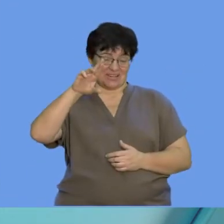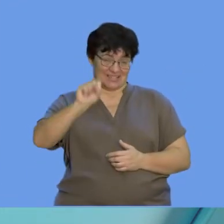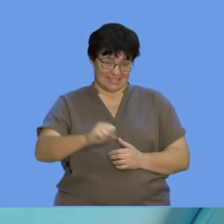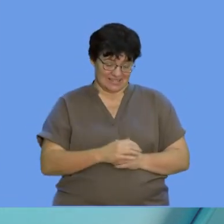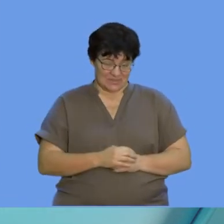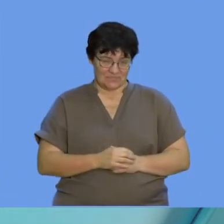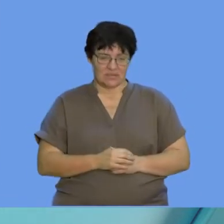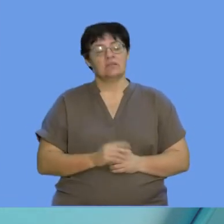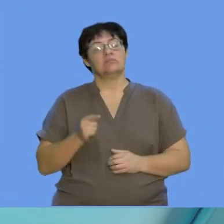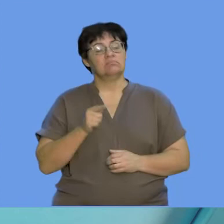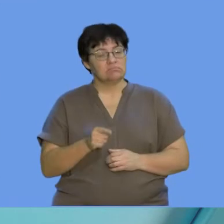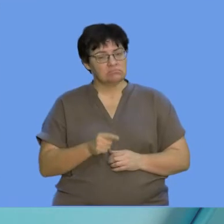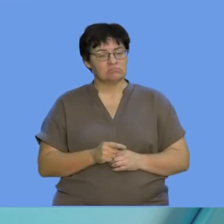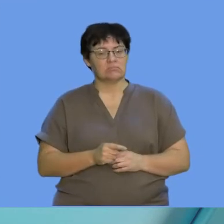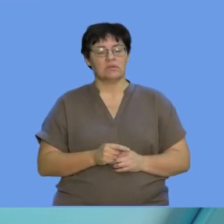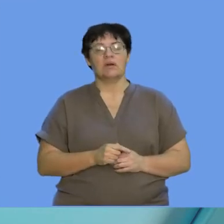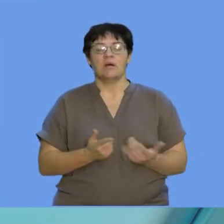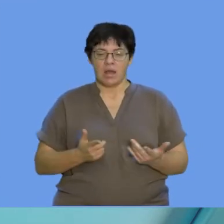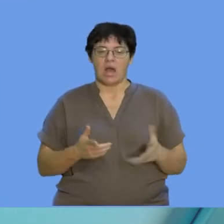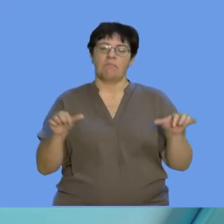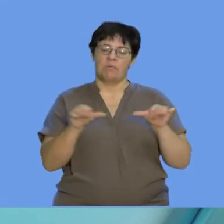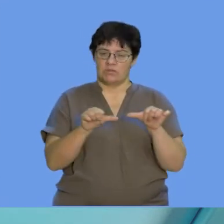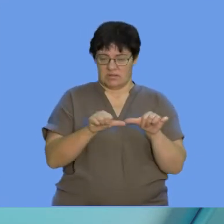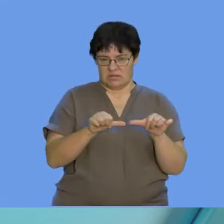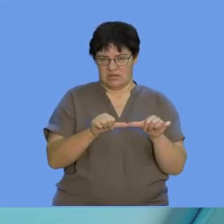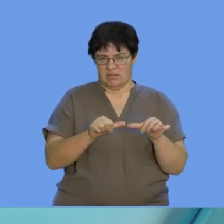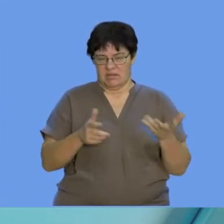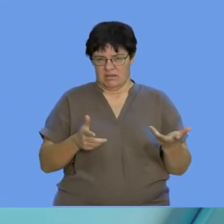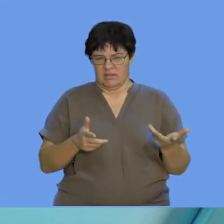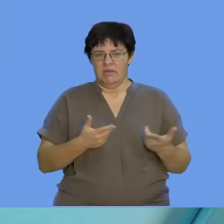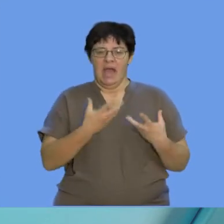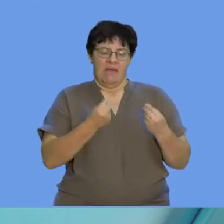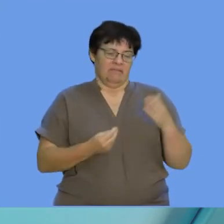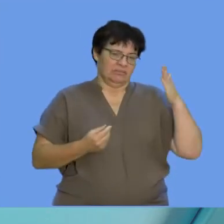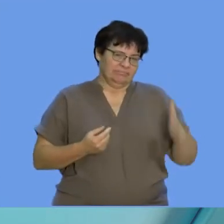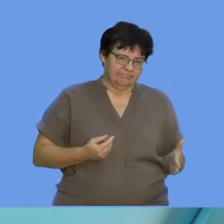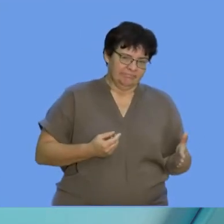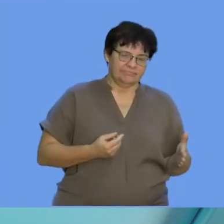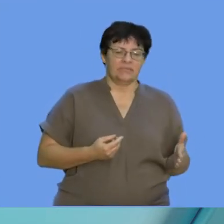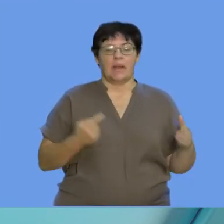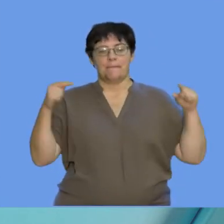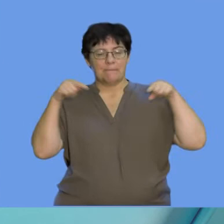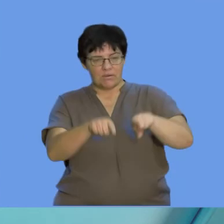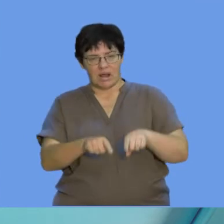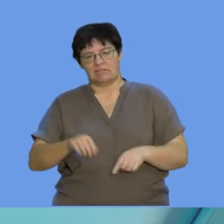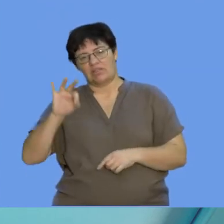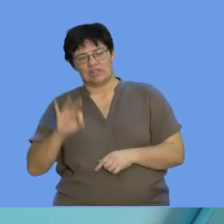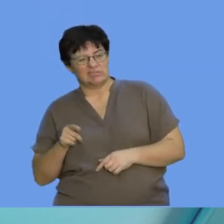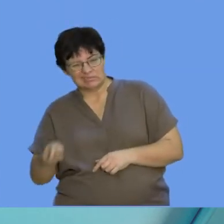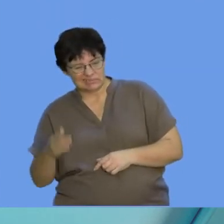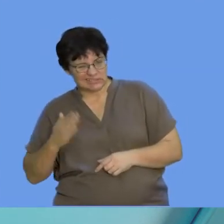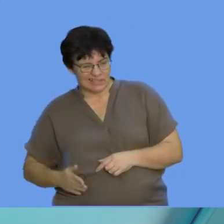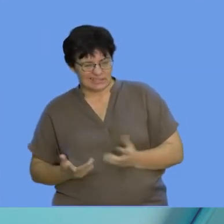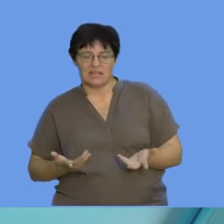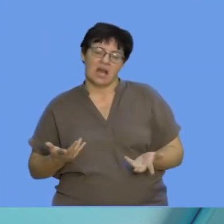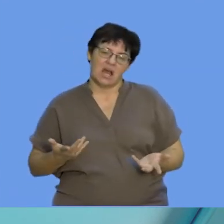next question will have to do with proportionality theorem, when I have one side parallel to the third side of the triangle,